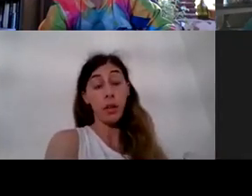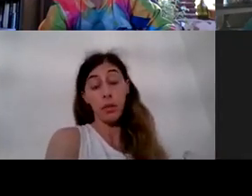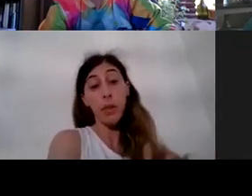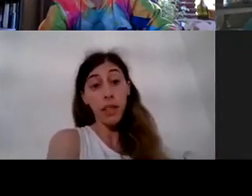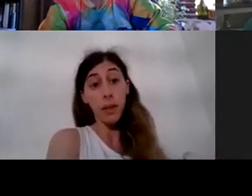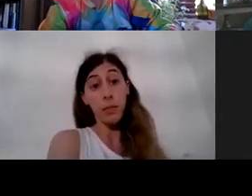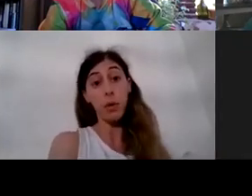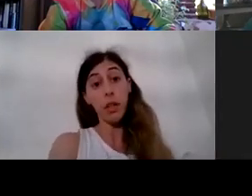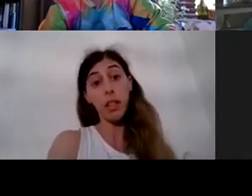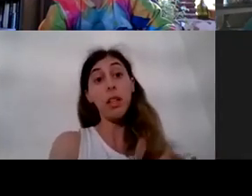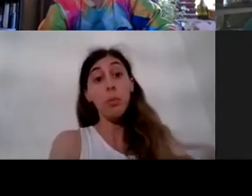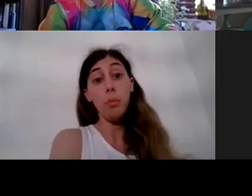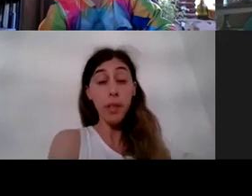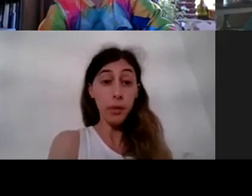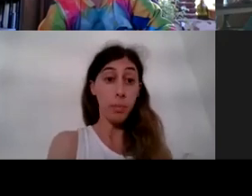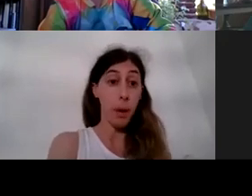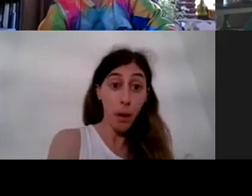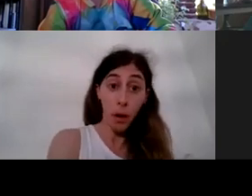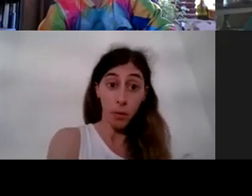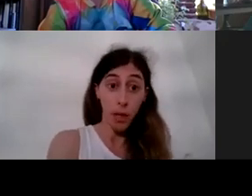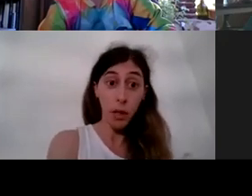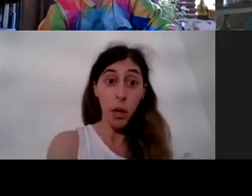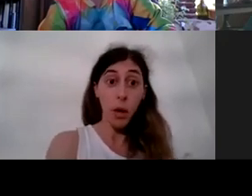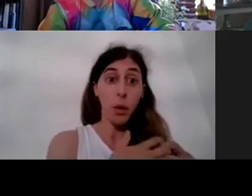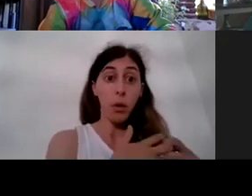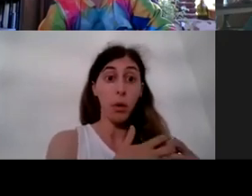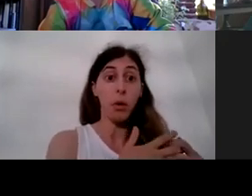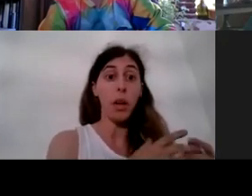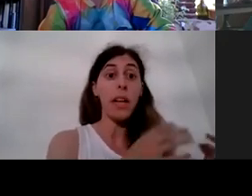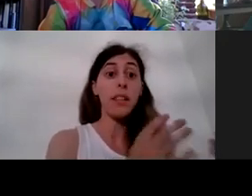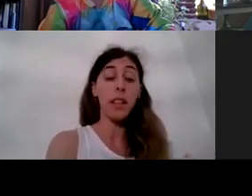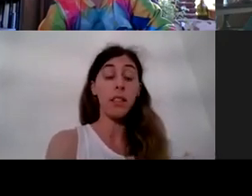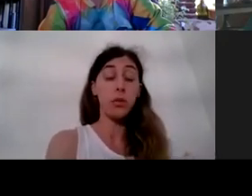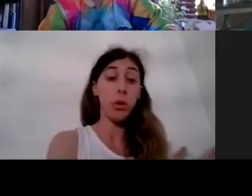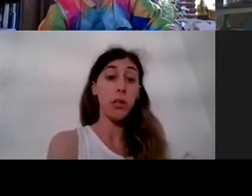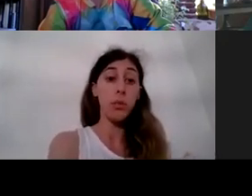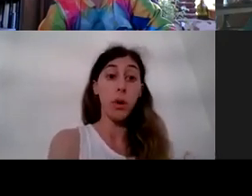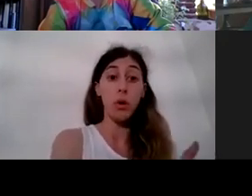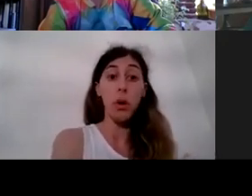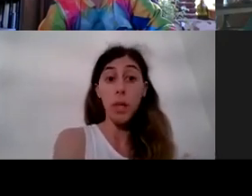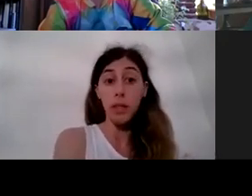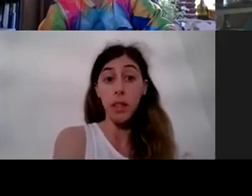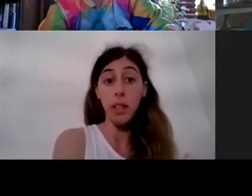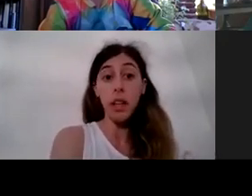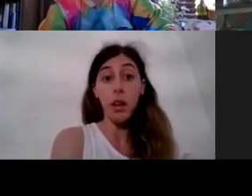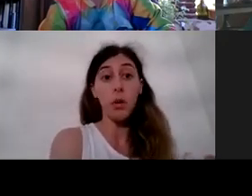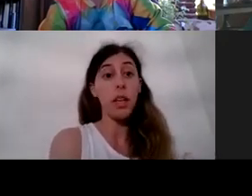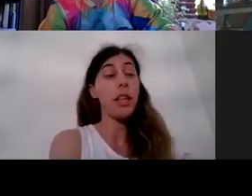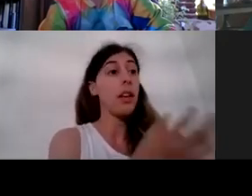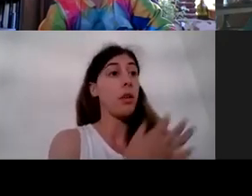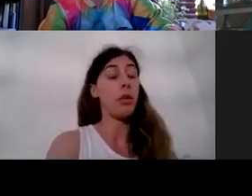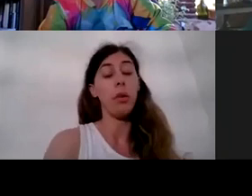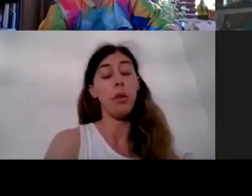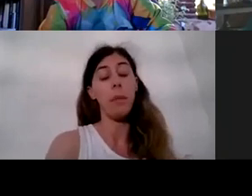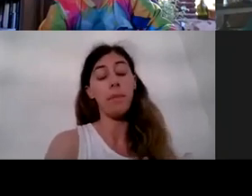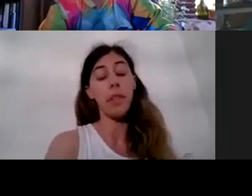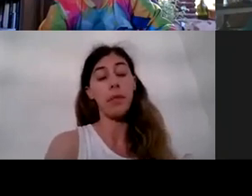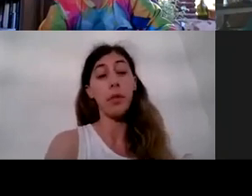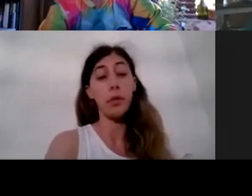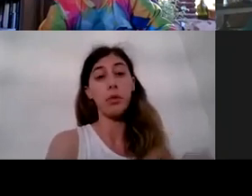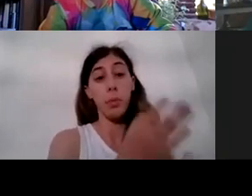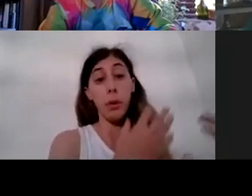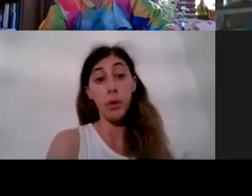the blocking is legal in nature. Even if physicians know about this, many times